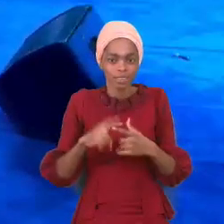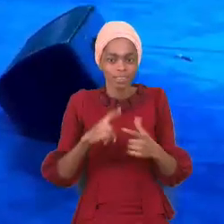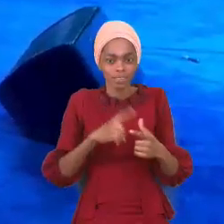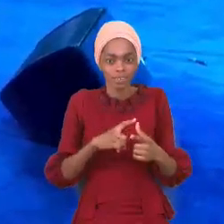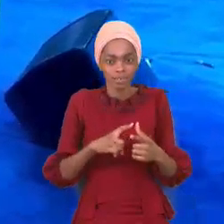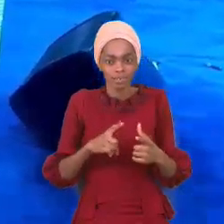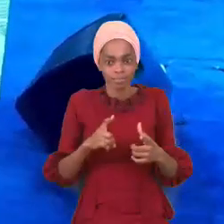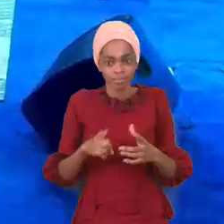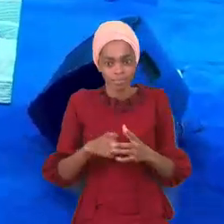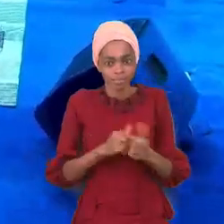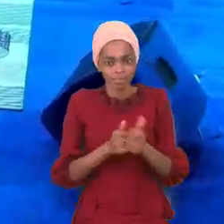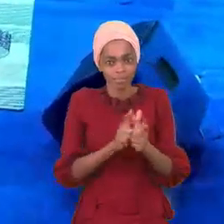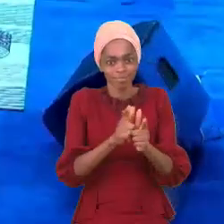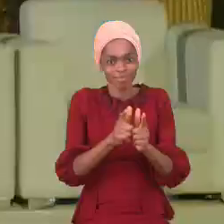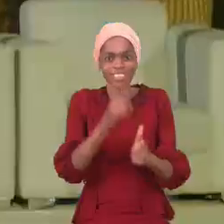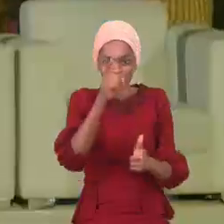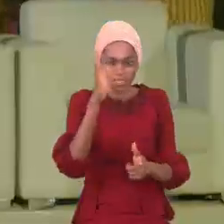run. You were on.